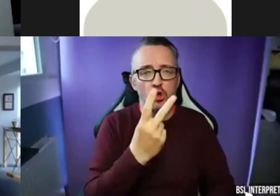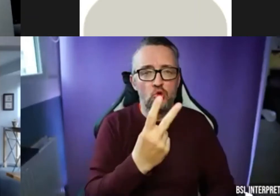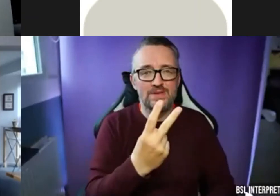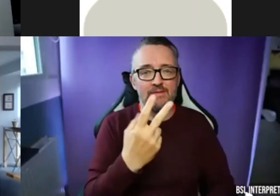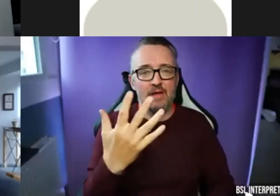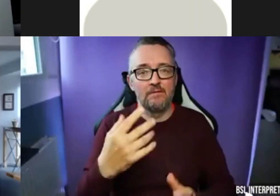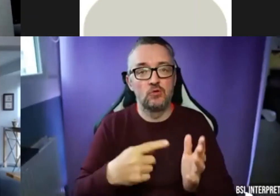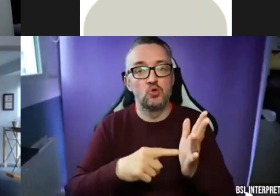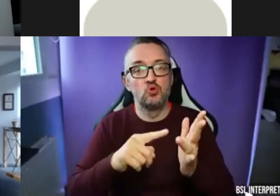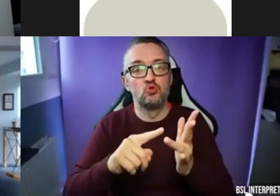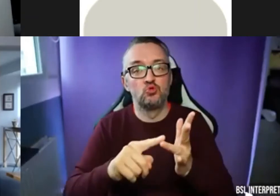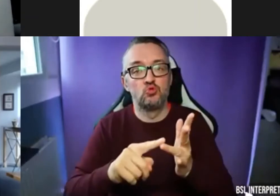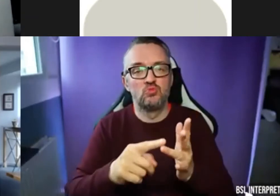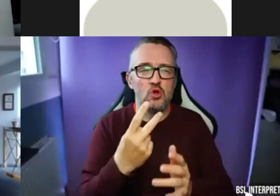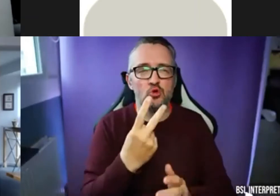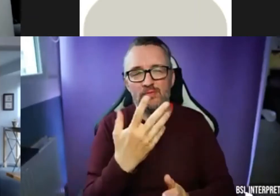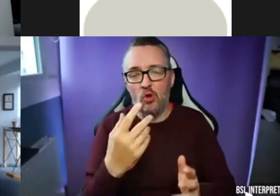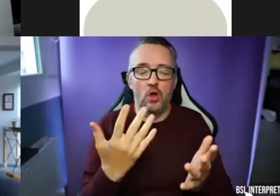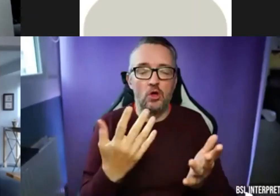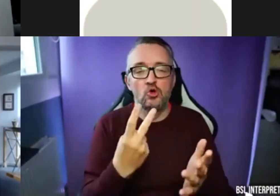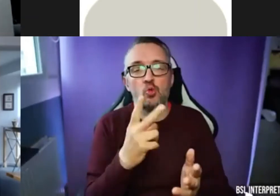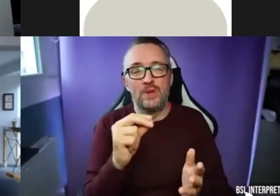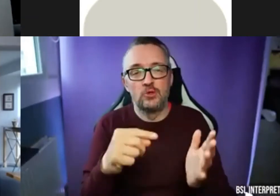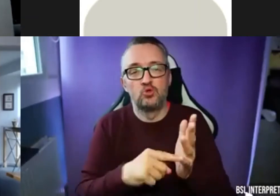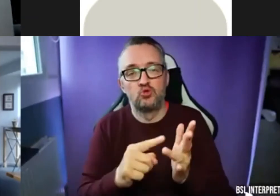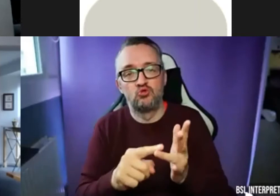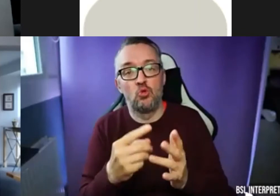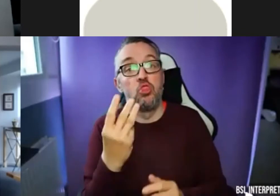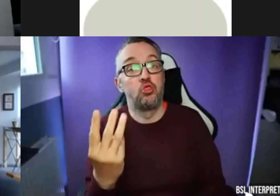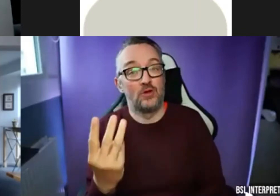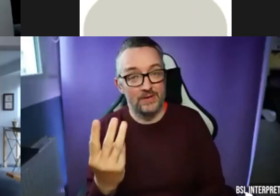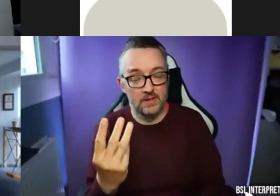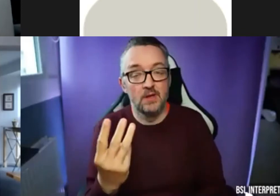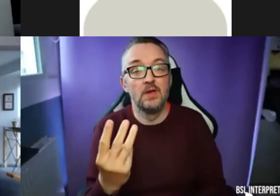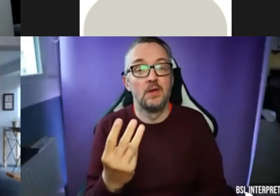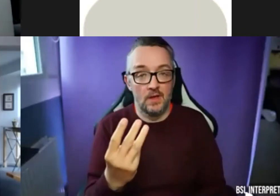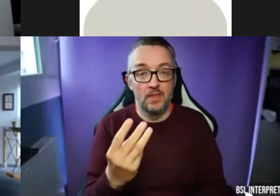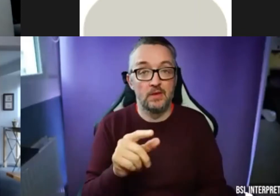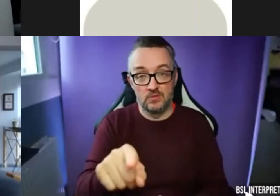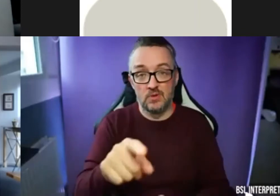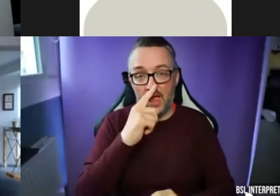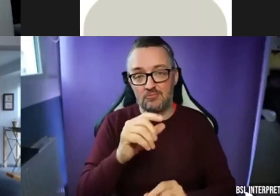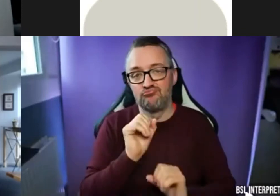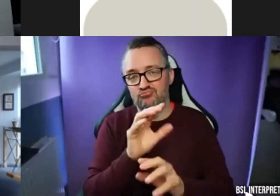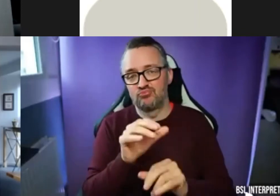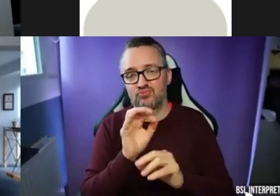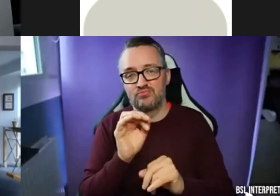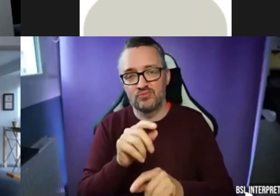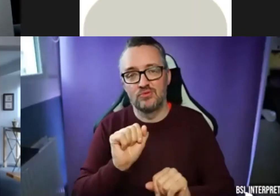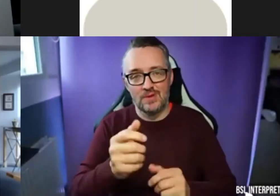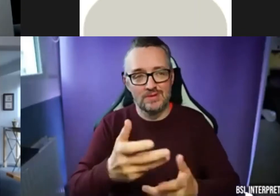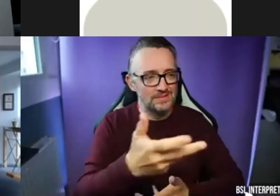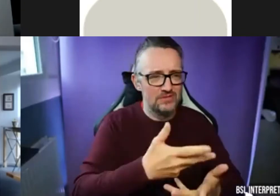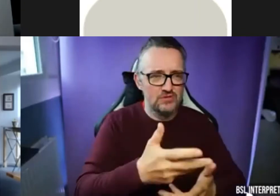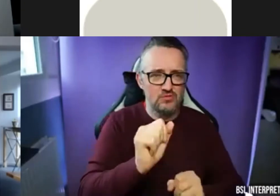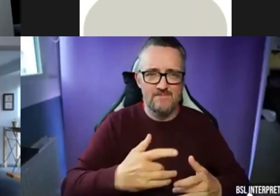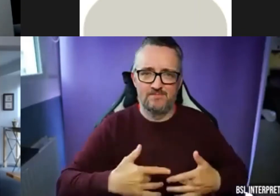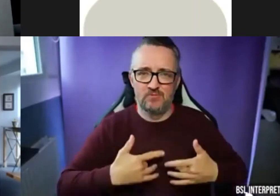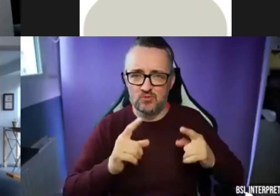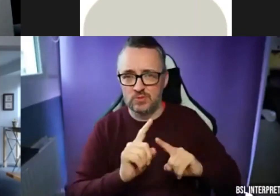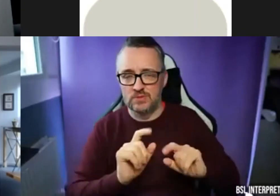to 20 to 3, and we'll hear from you again about some of the discussions that you've had this